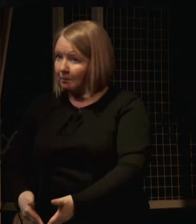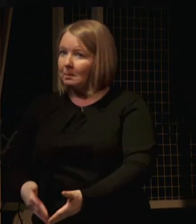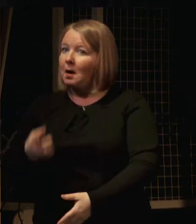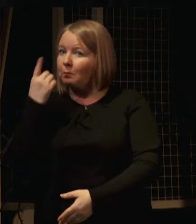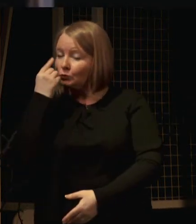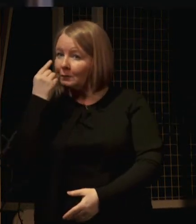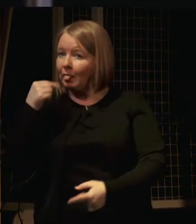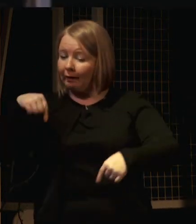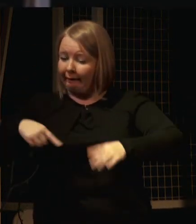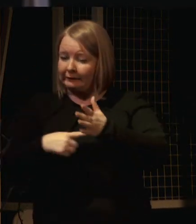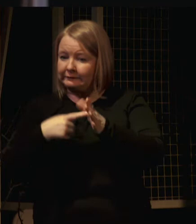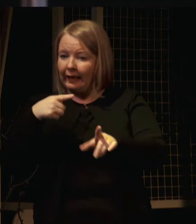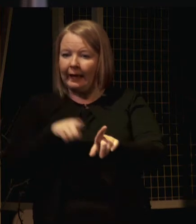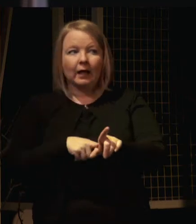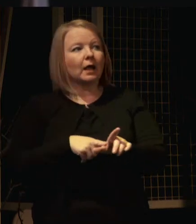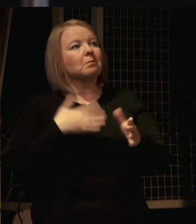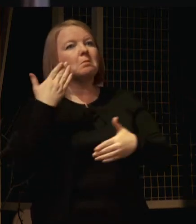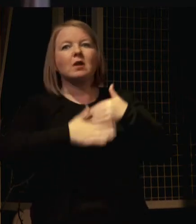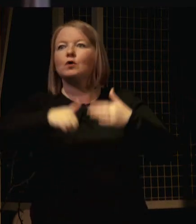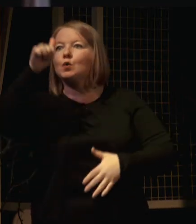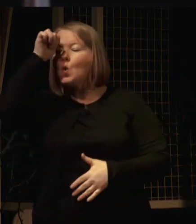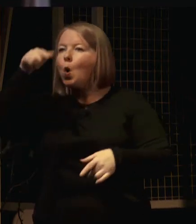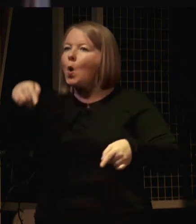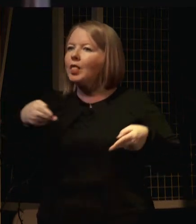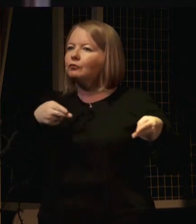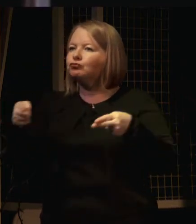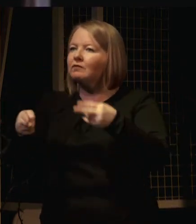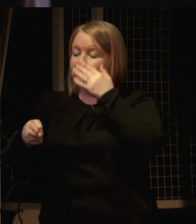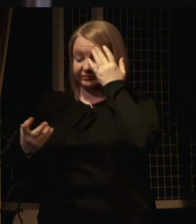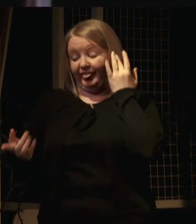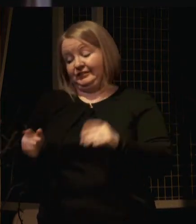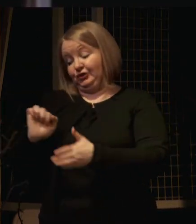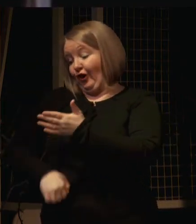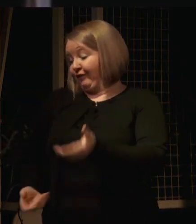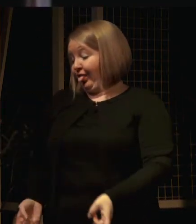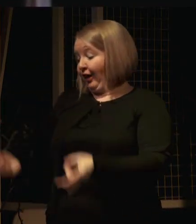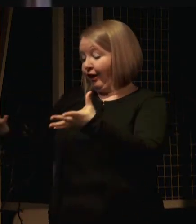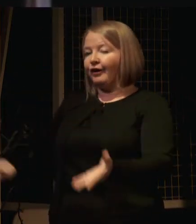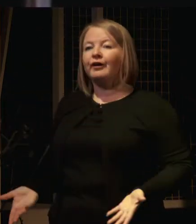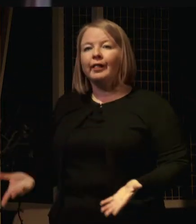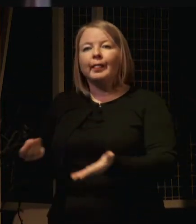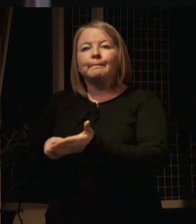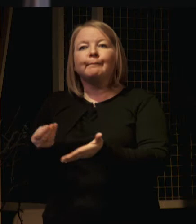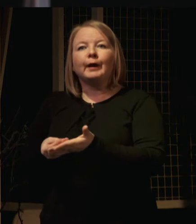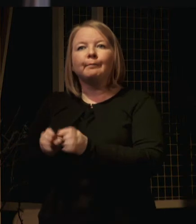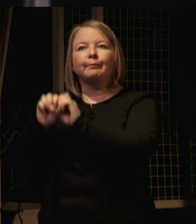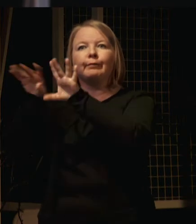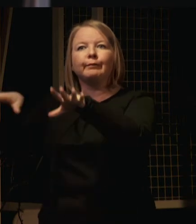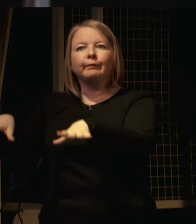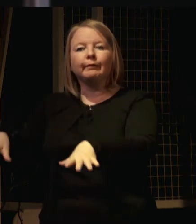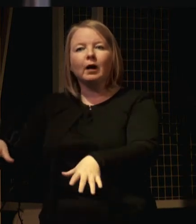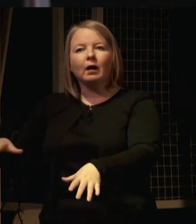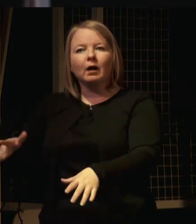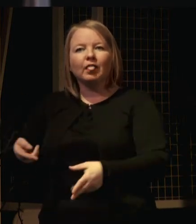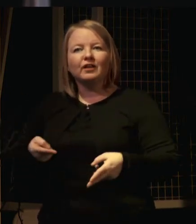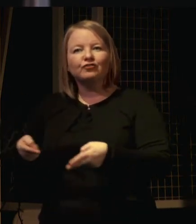didn't realise how treacherous the River Tay was. I mean, if that was the fault, then tough luck, lads. But all that money, the treasure, is all down in the